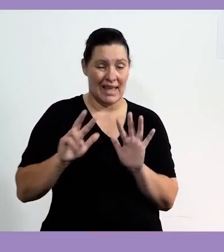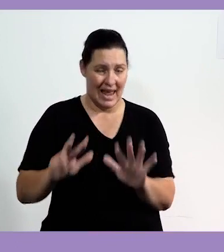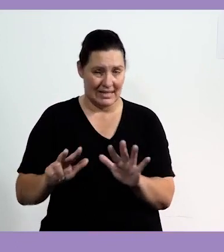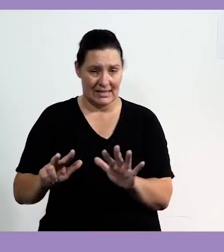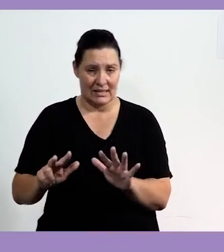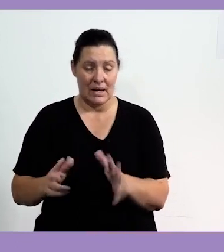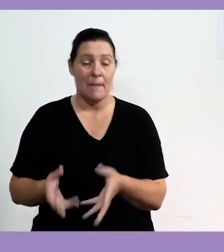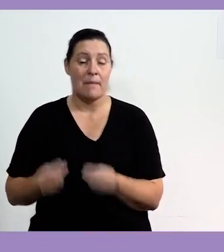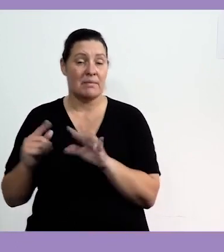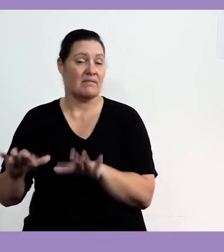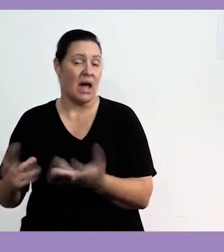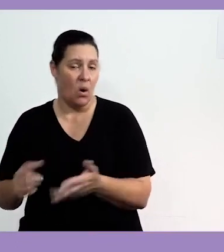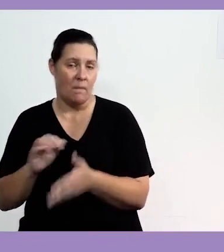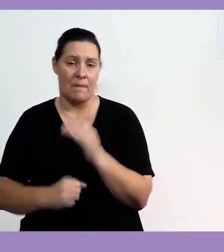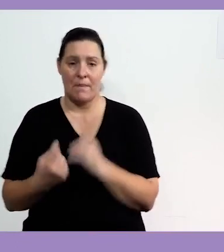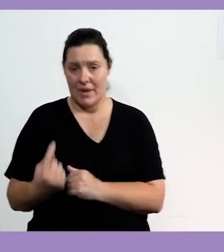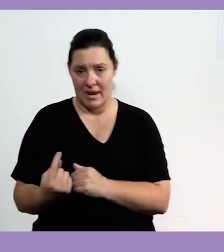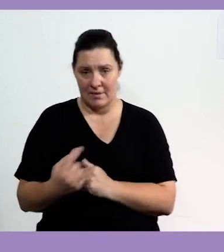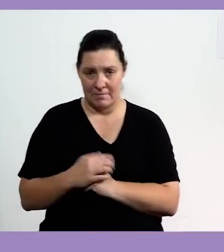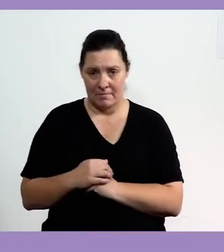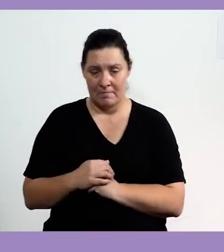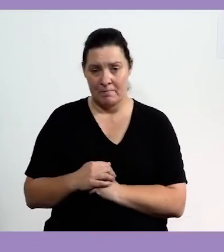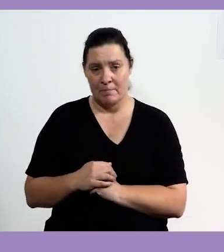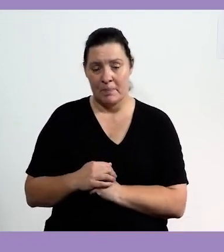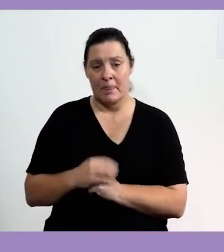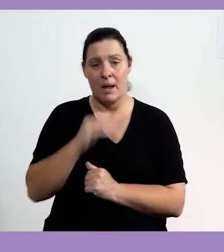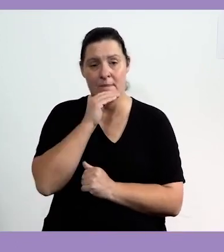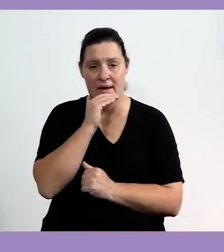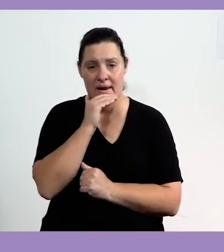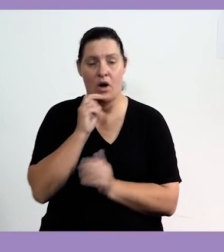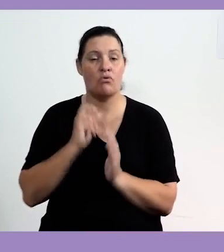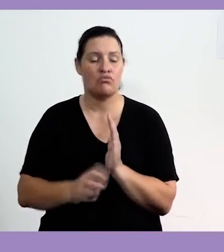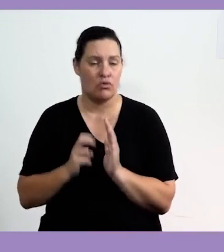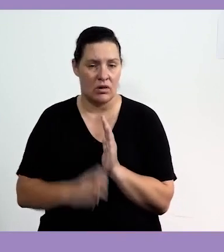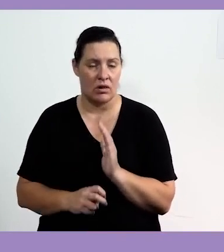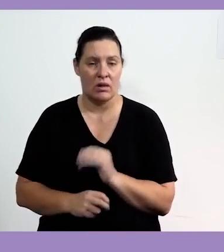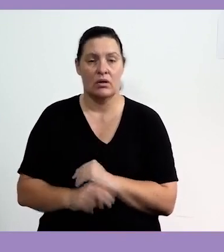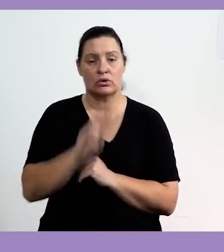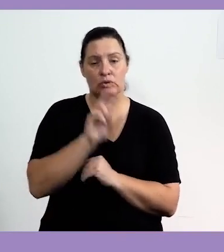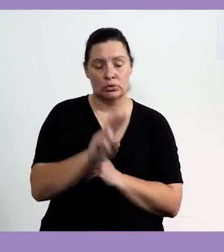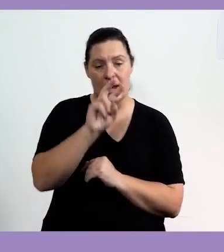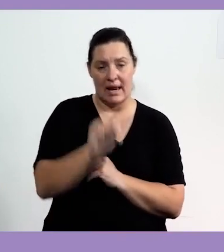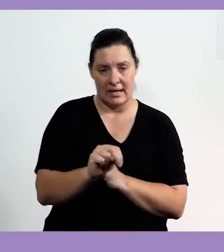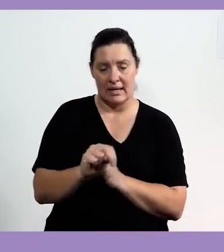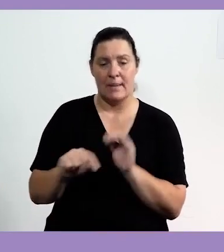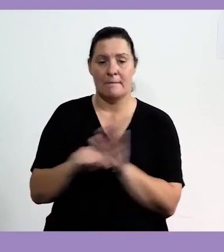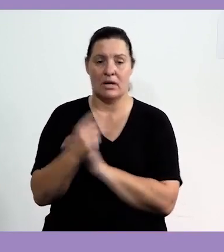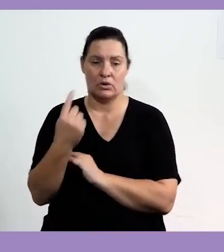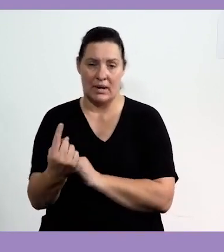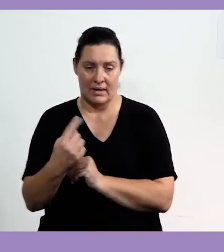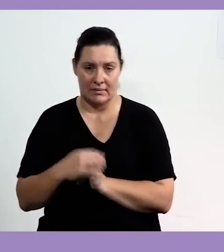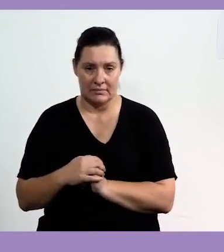4 is 8. And how do I get to 7? I just subtract 1. It means that my rule is going to be